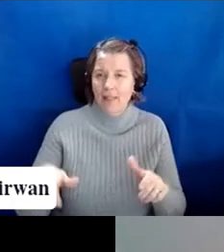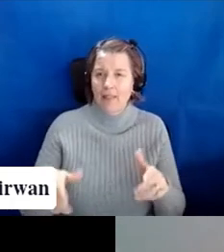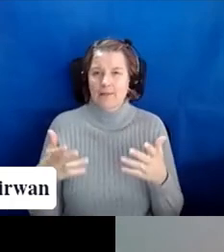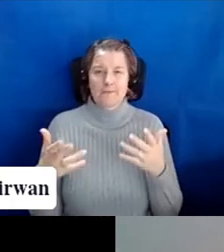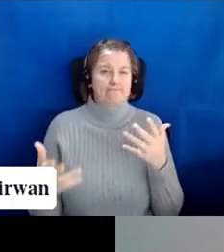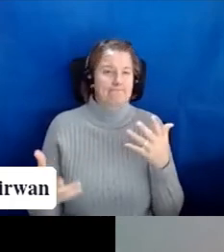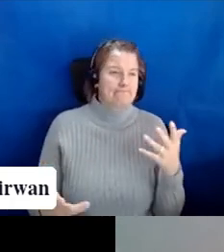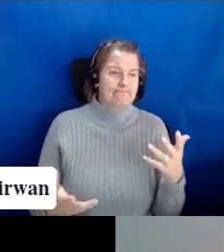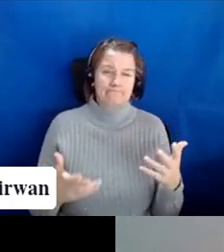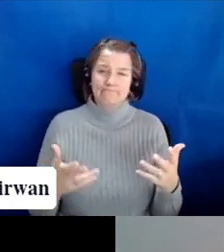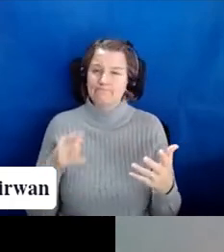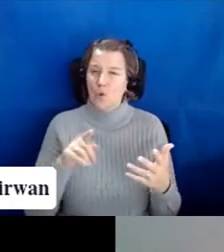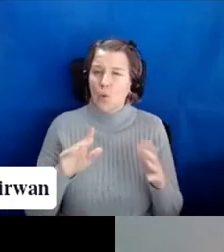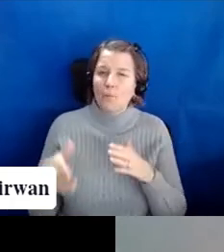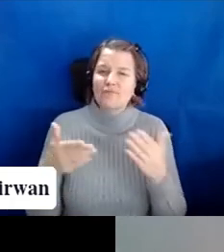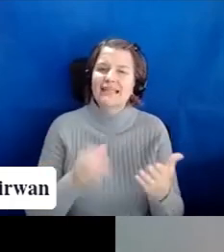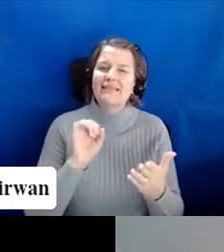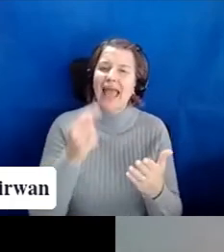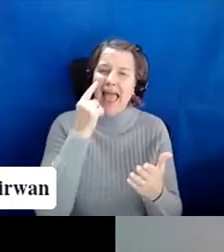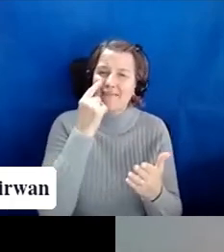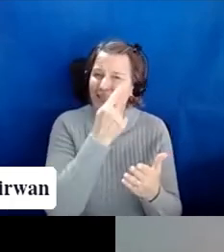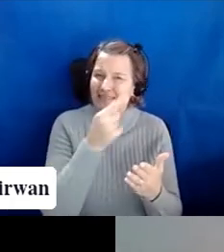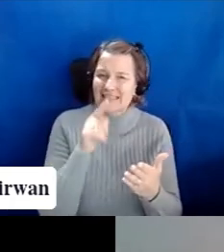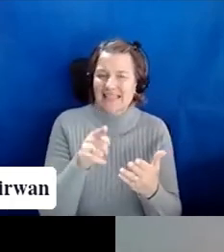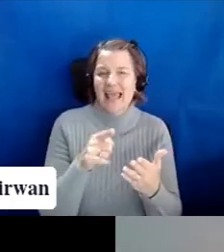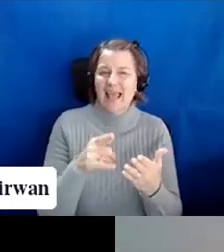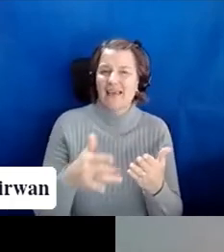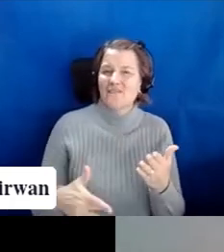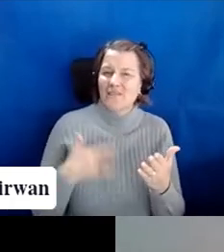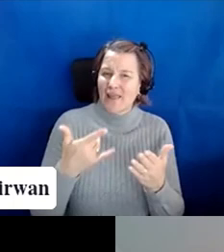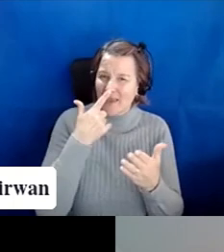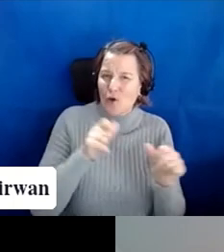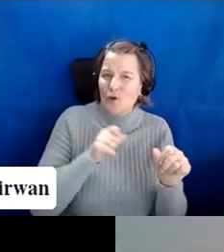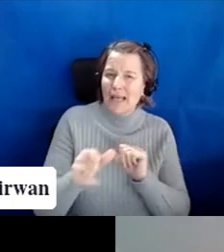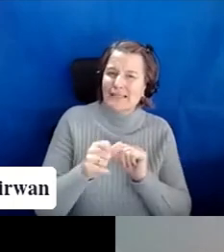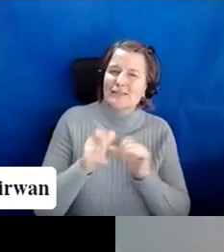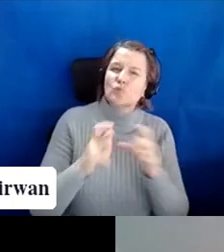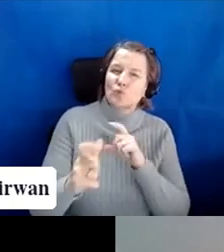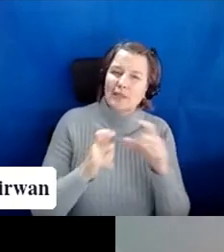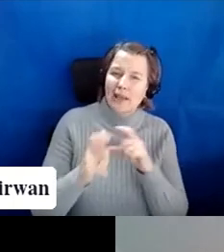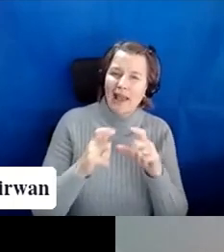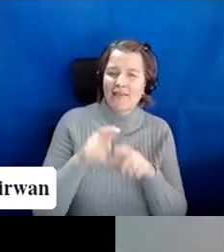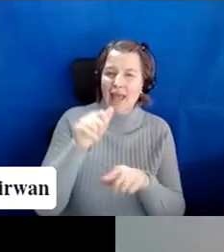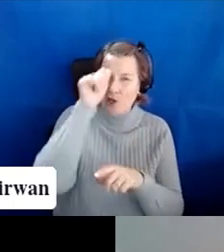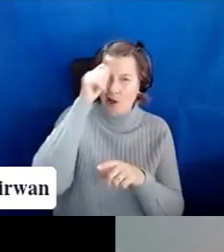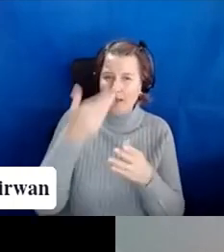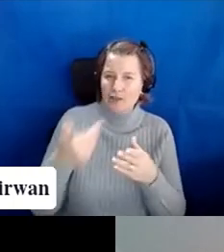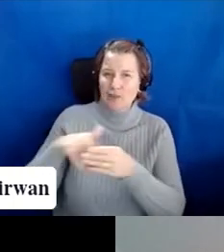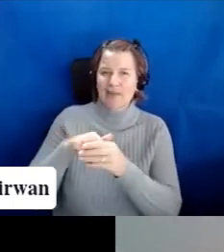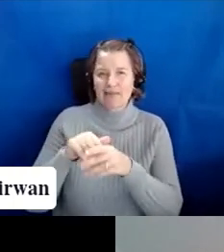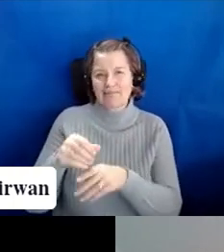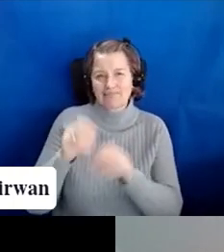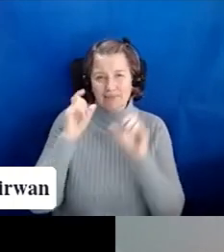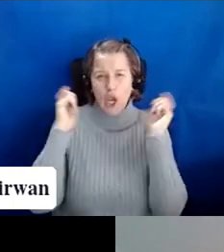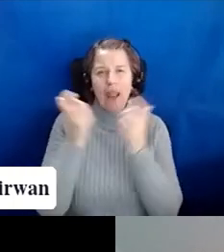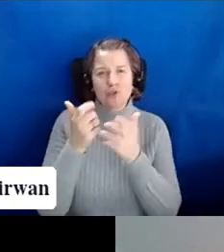who were providing their evidence in the way that they best felt that they could communicate it, and having that knowledge base within the college to be able to assist us